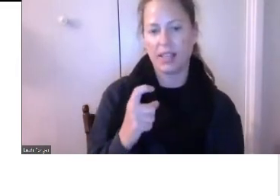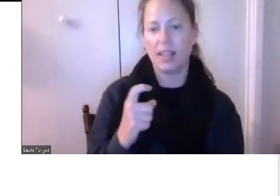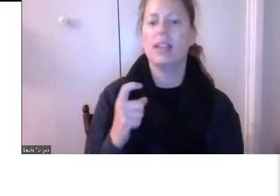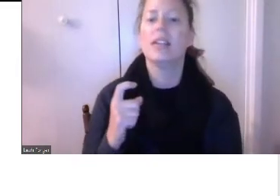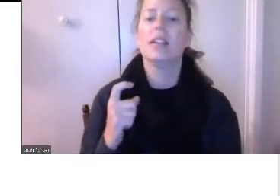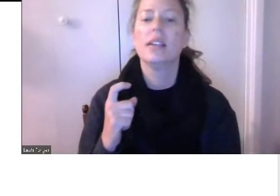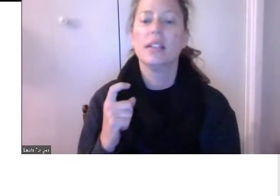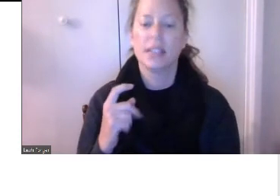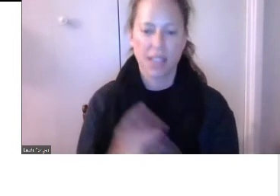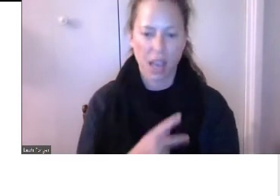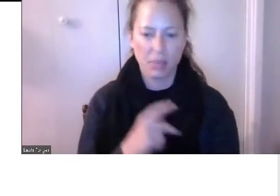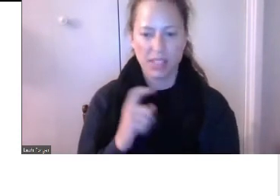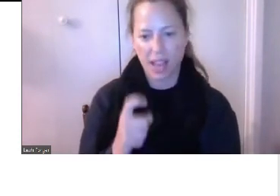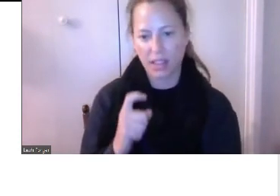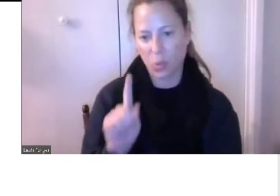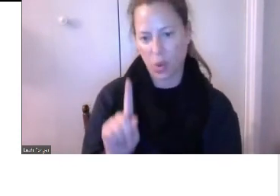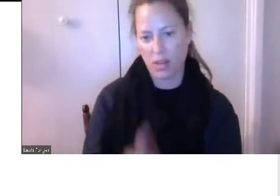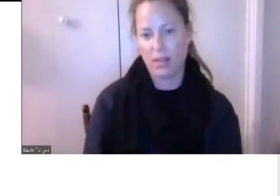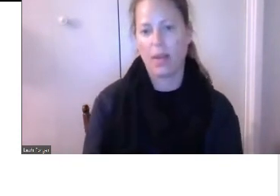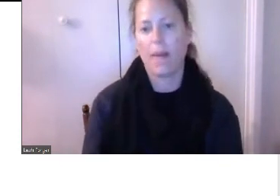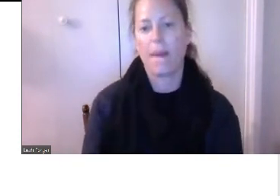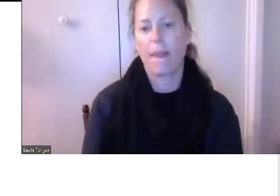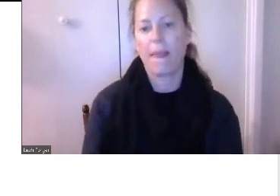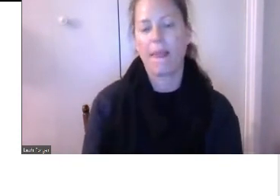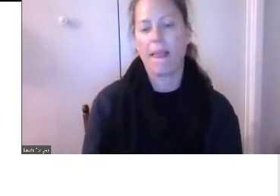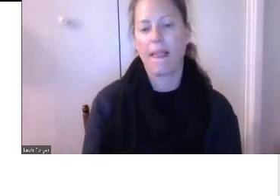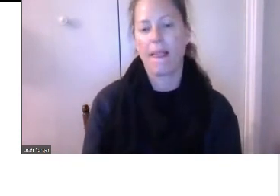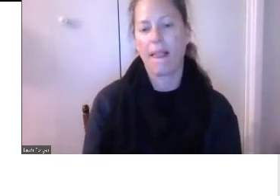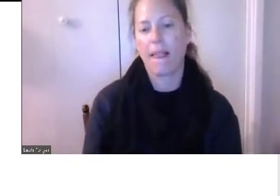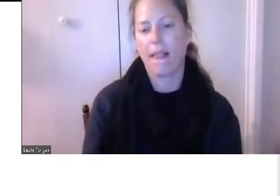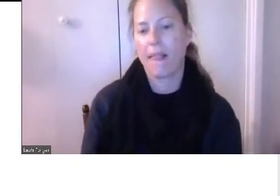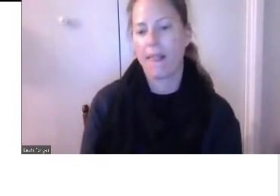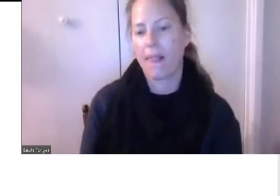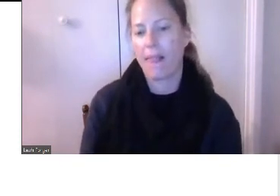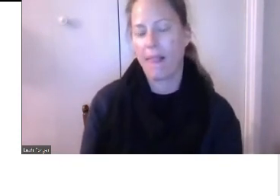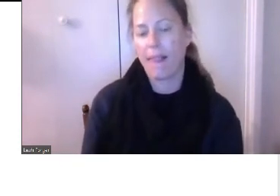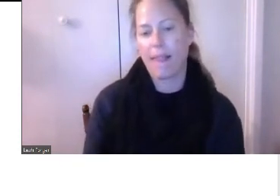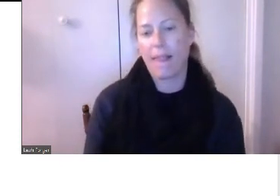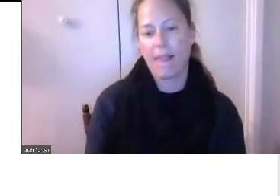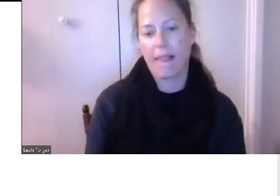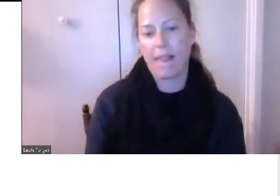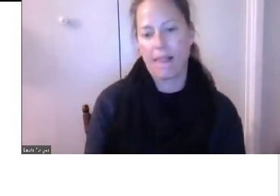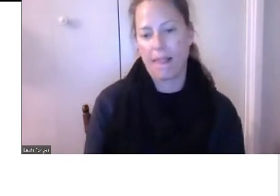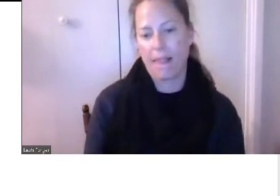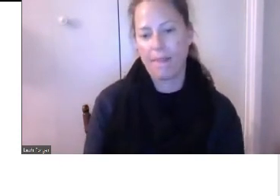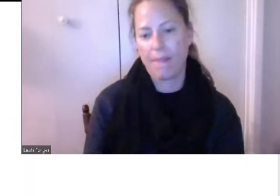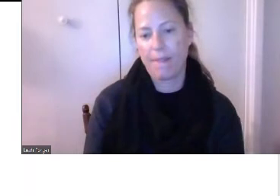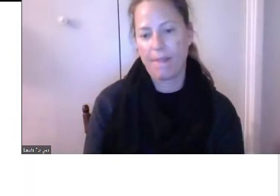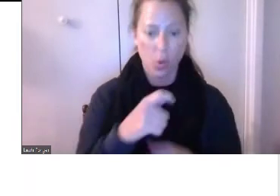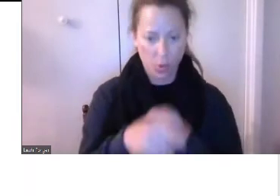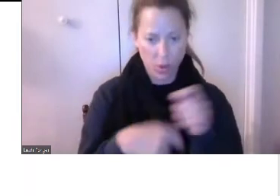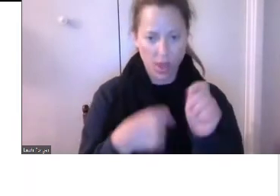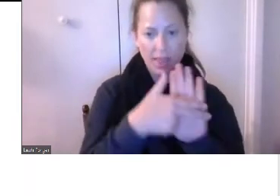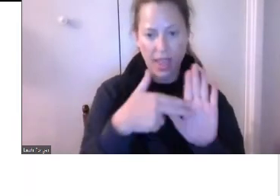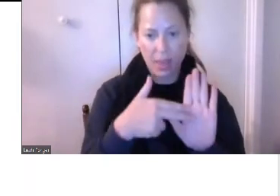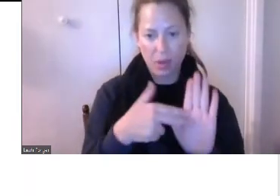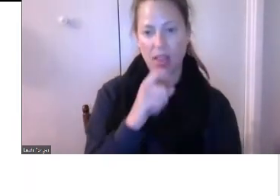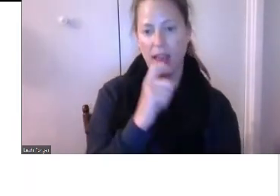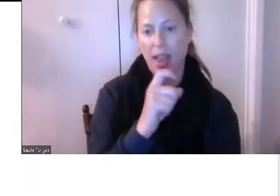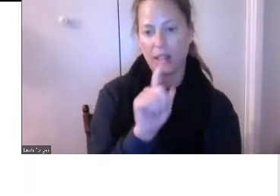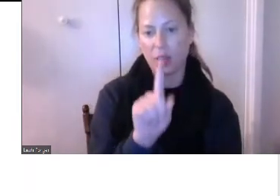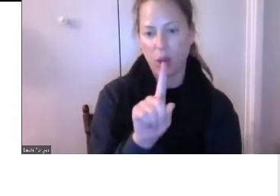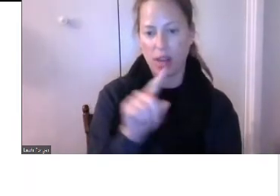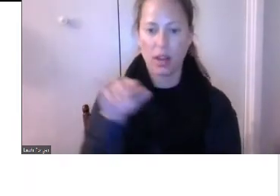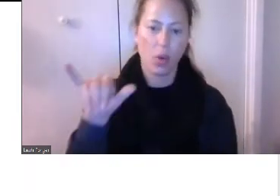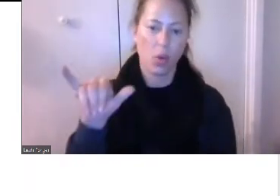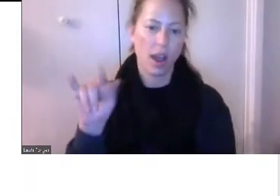x1. Okay, so I'm going to label this as x1 and this is y1. Okay, I already labeled